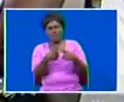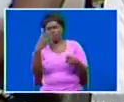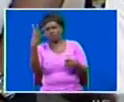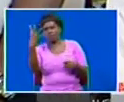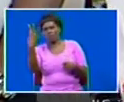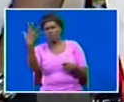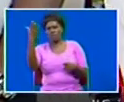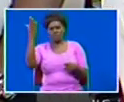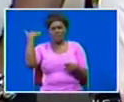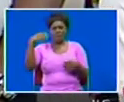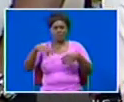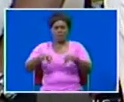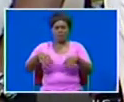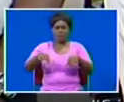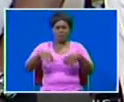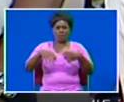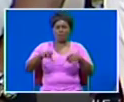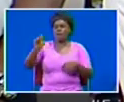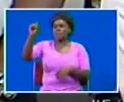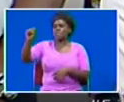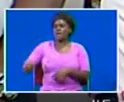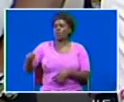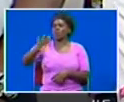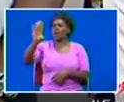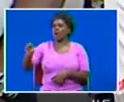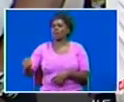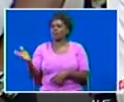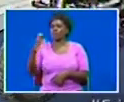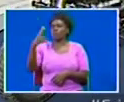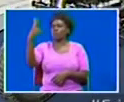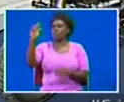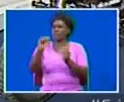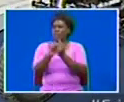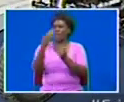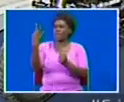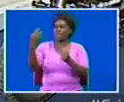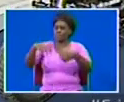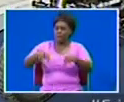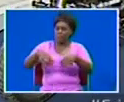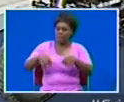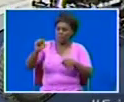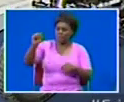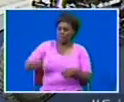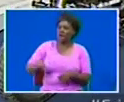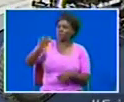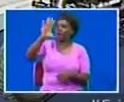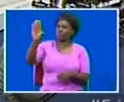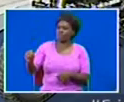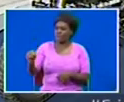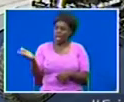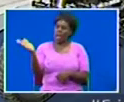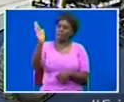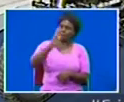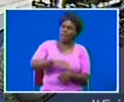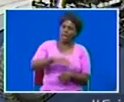rode with this team mm-hmm. all the way to Cape Town in South Africa and back. That was in 2013? That was in 2013. Okay. And we rode all the way to Cape Town and back. And